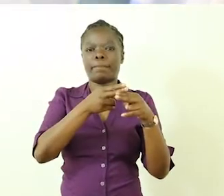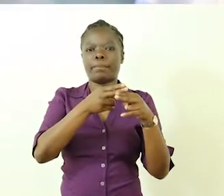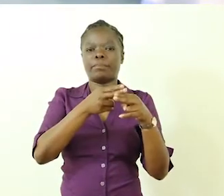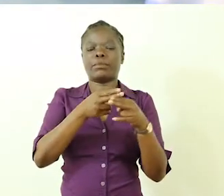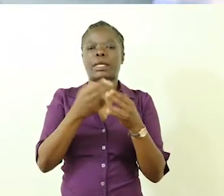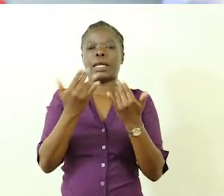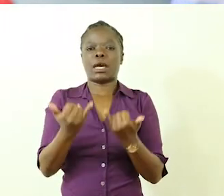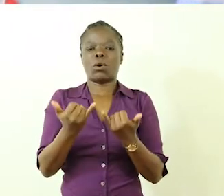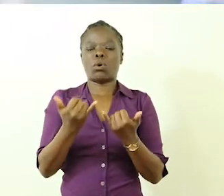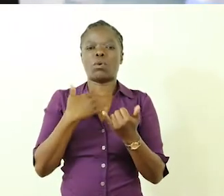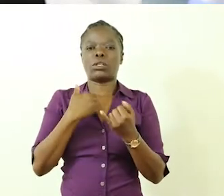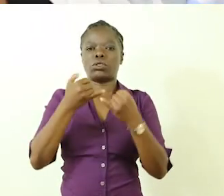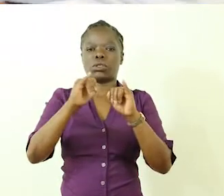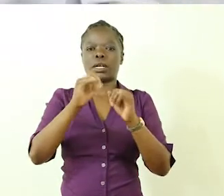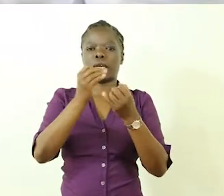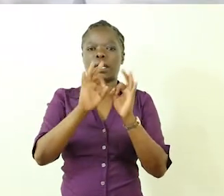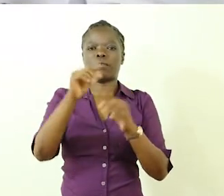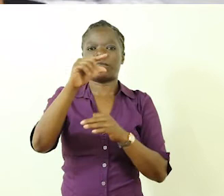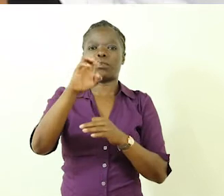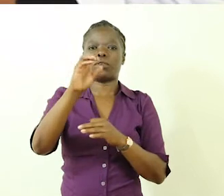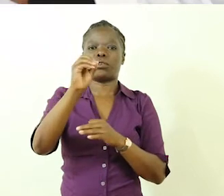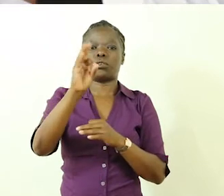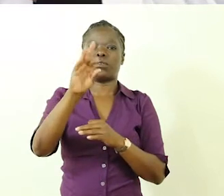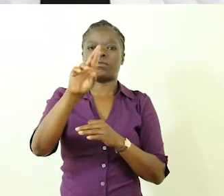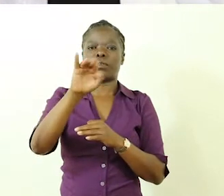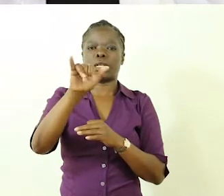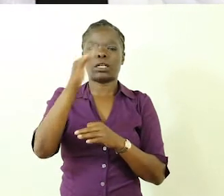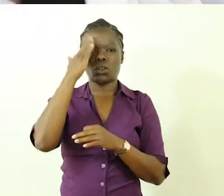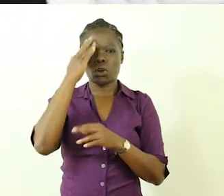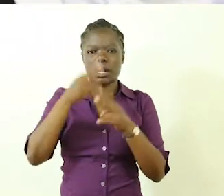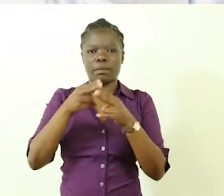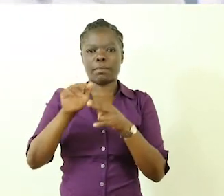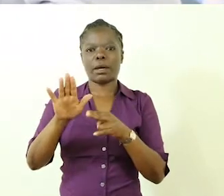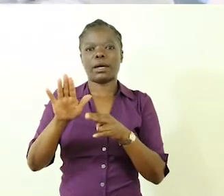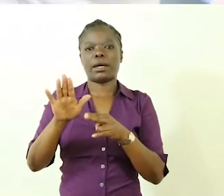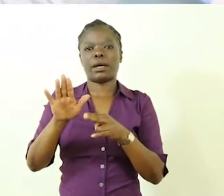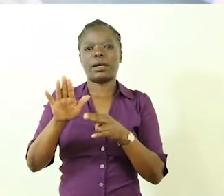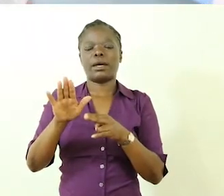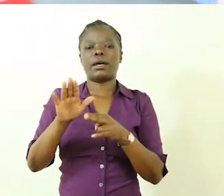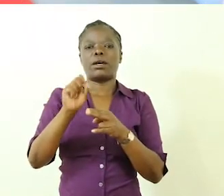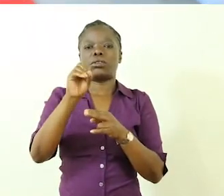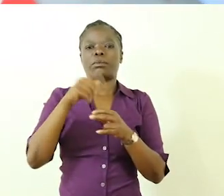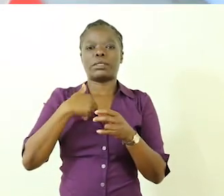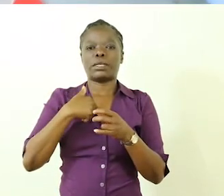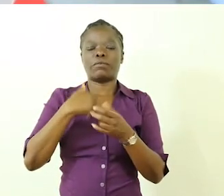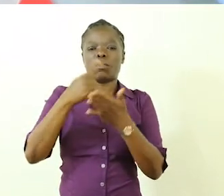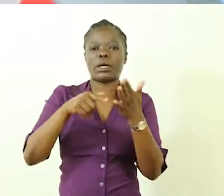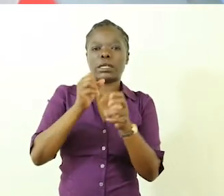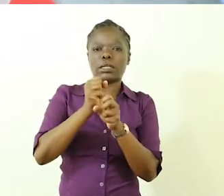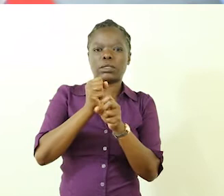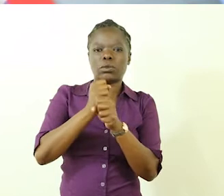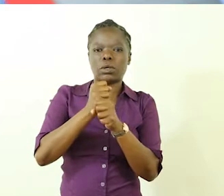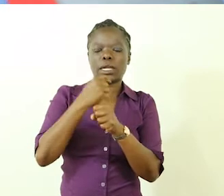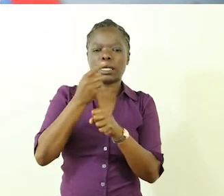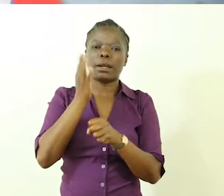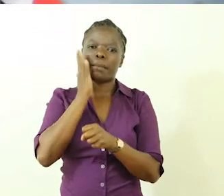So here we are going to try and see if Geoffrey knows his name. So I'll try, what I'll do is I'll tell the